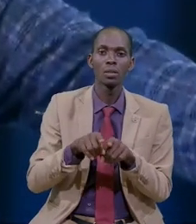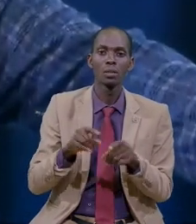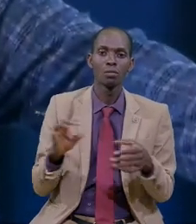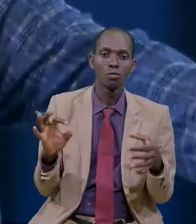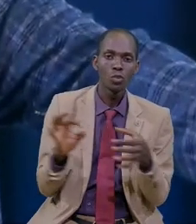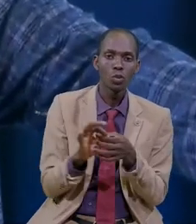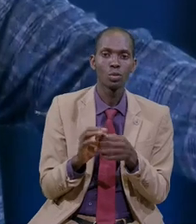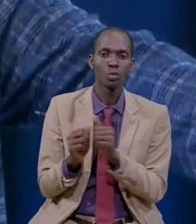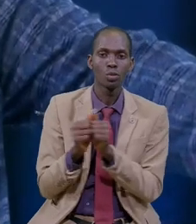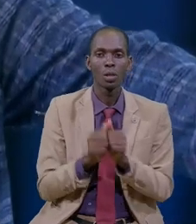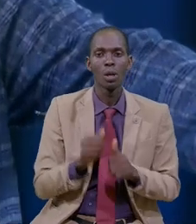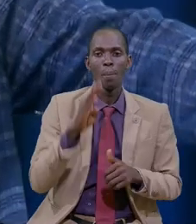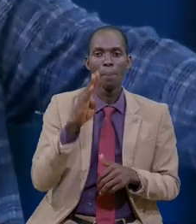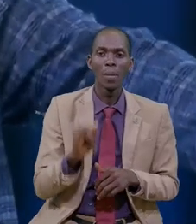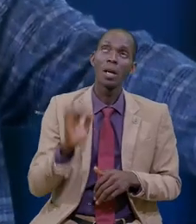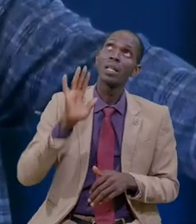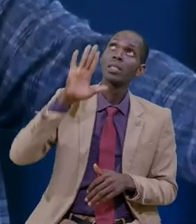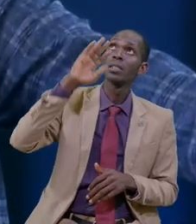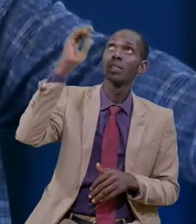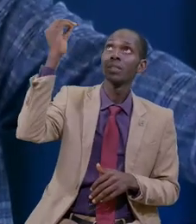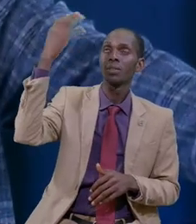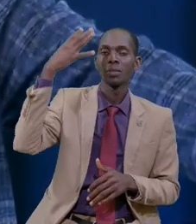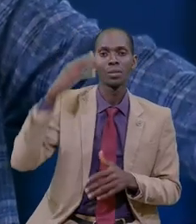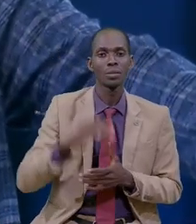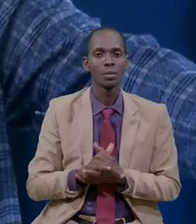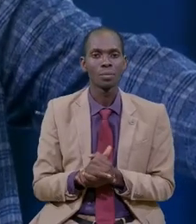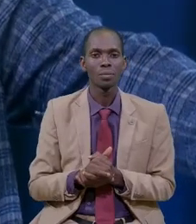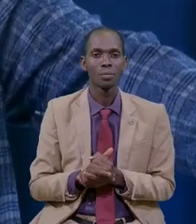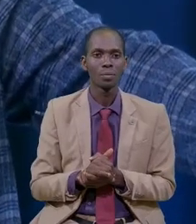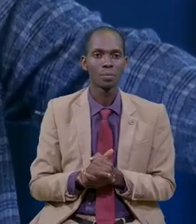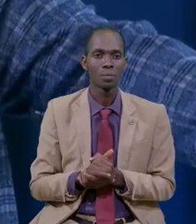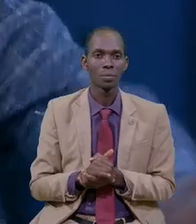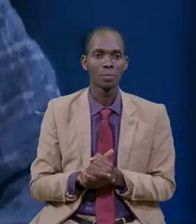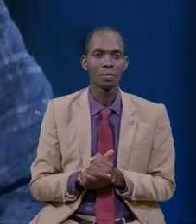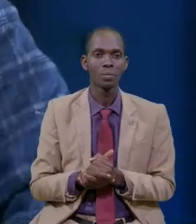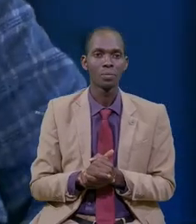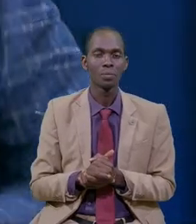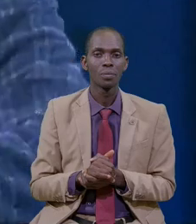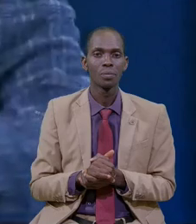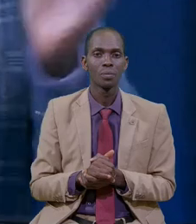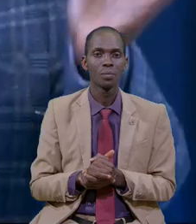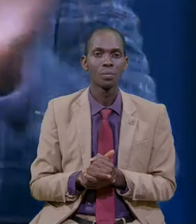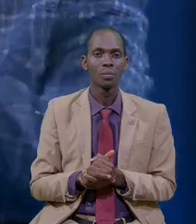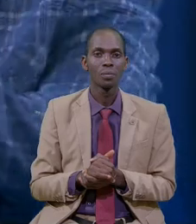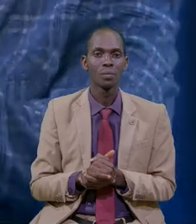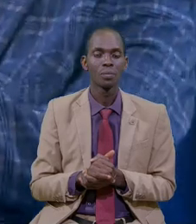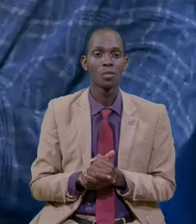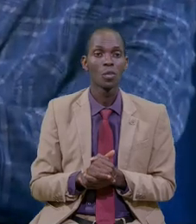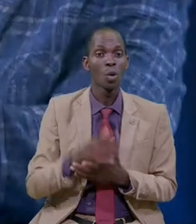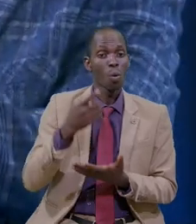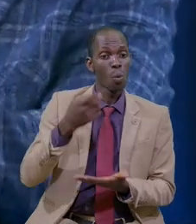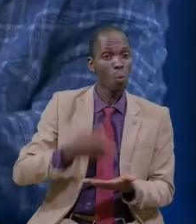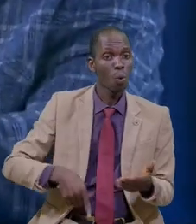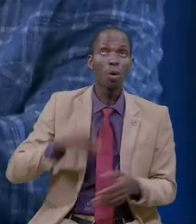by His grace. Reconnaître et croire comme joints par sa grâce. What God has joined